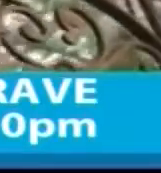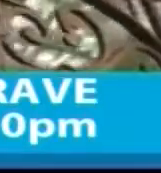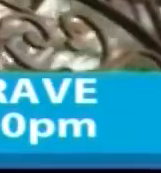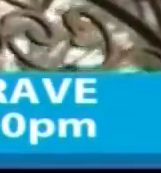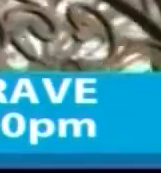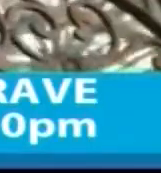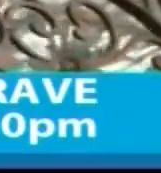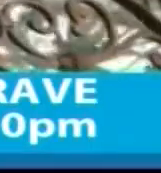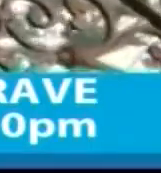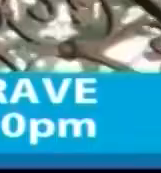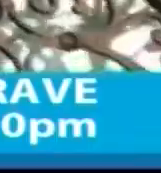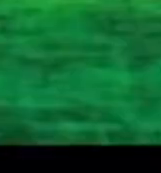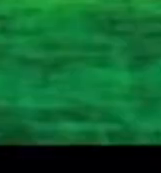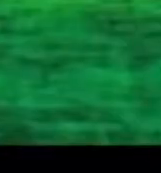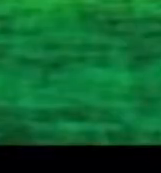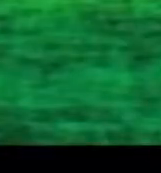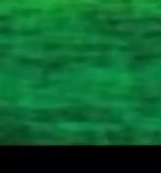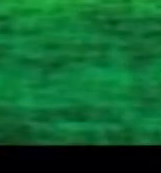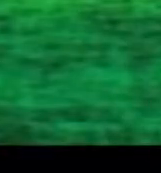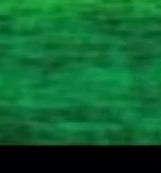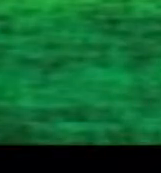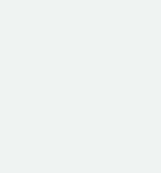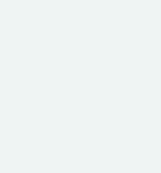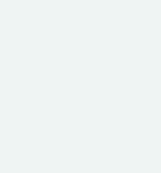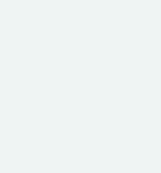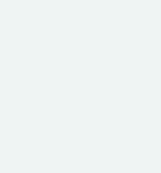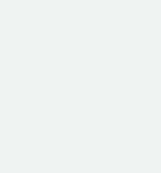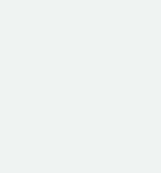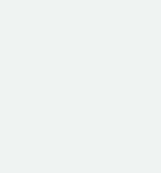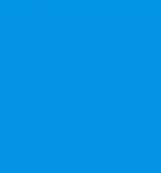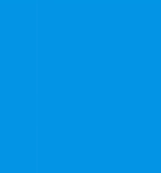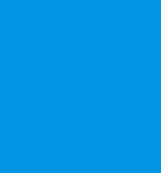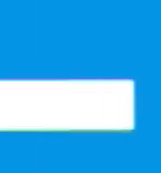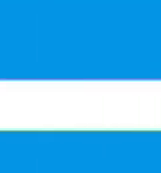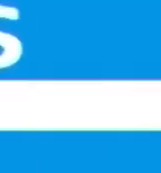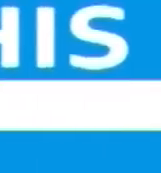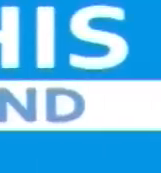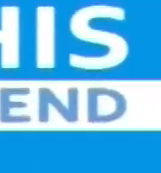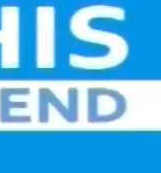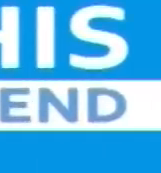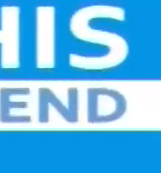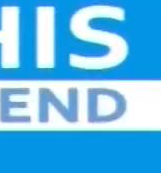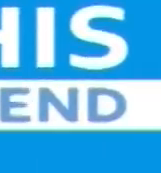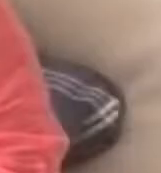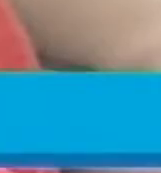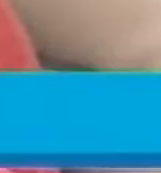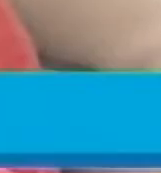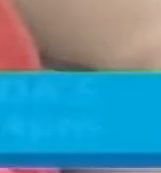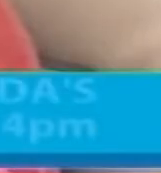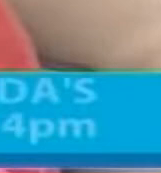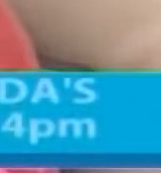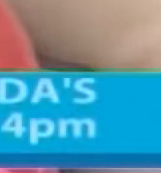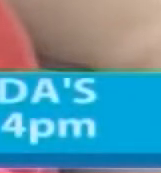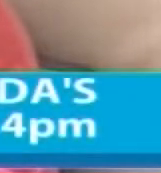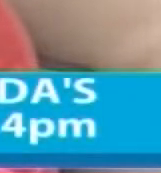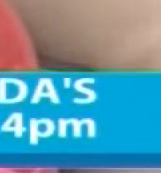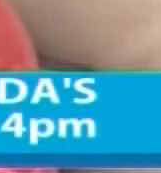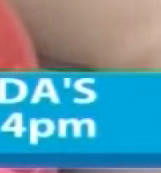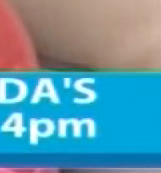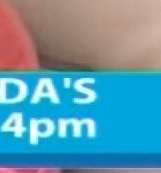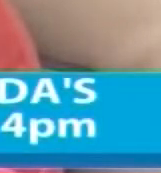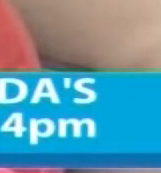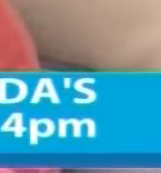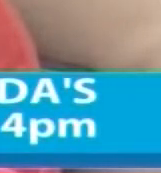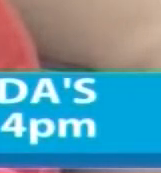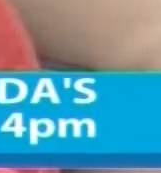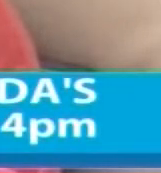Yeah, the black survivors. This weekend on KBC Channel 1. Women